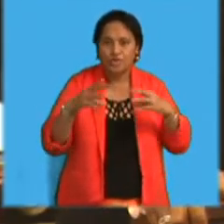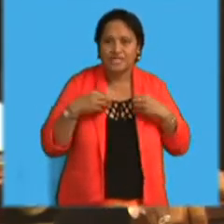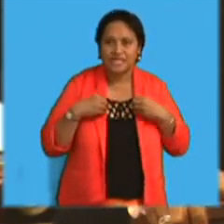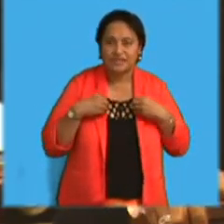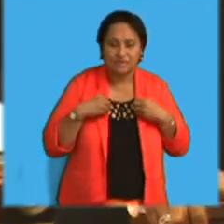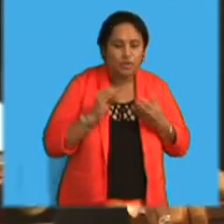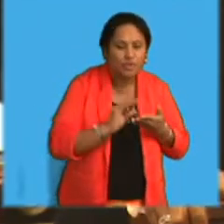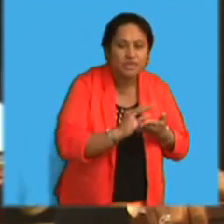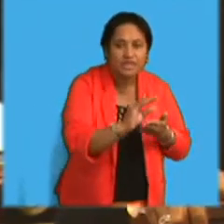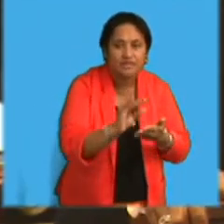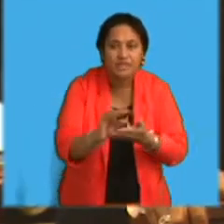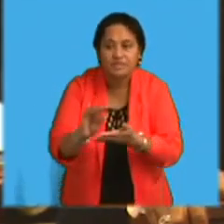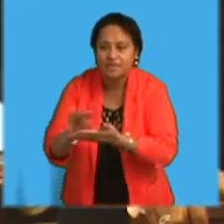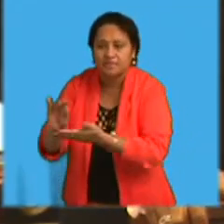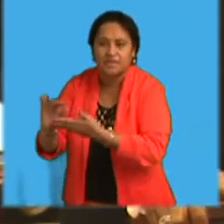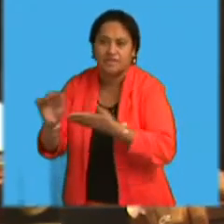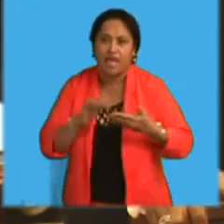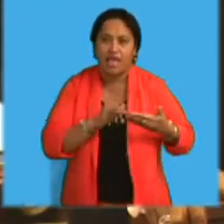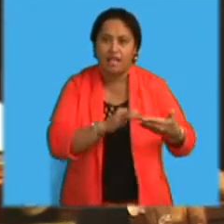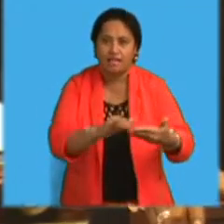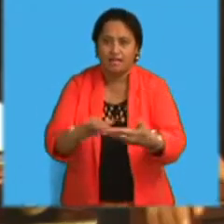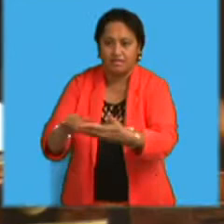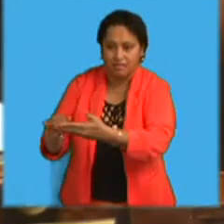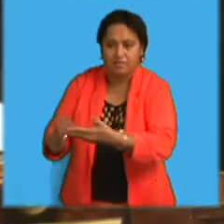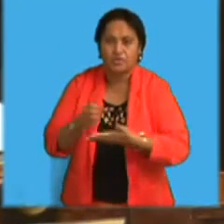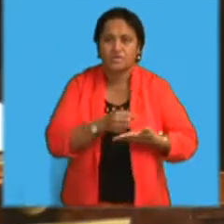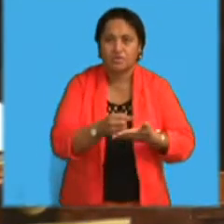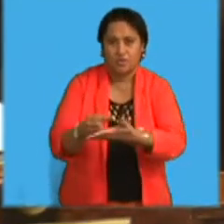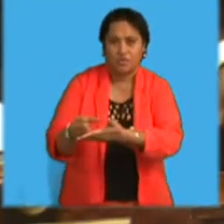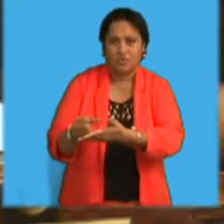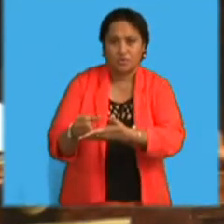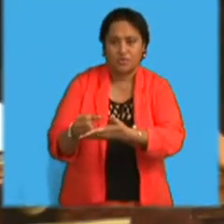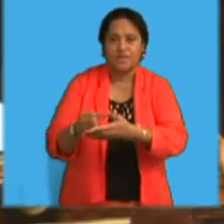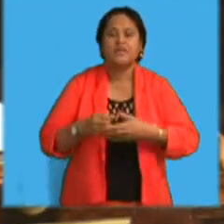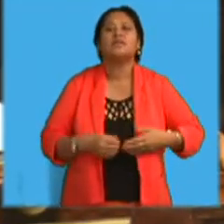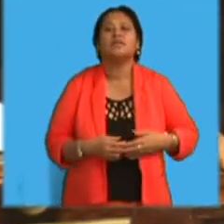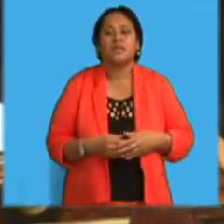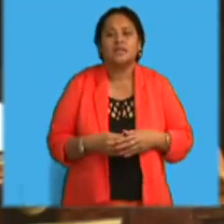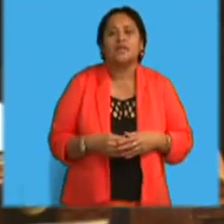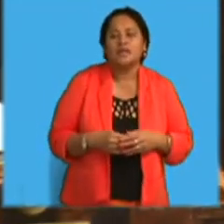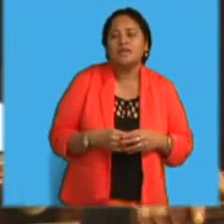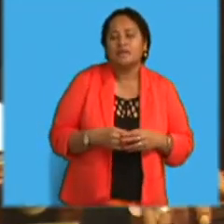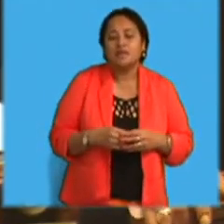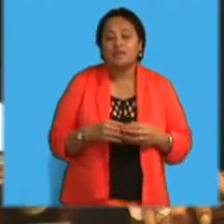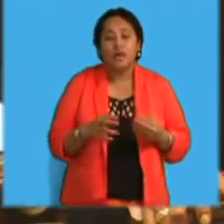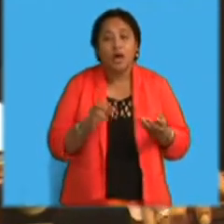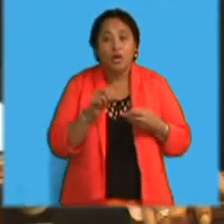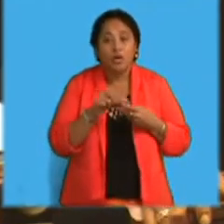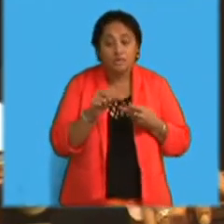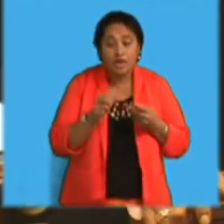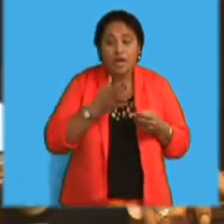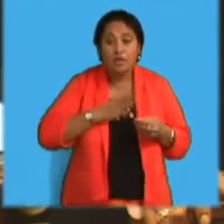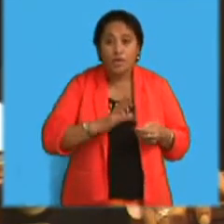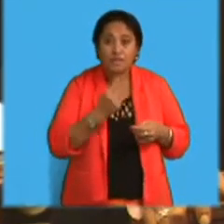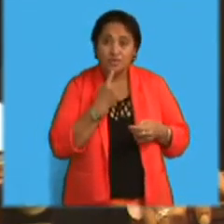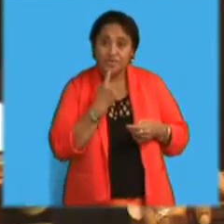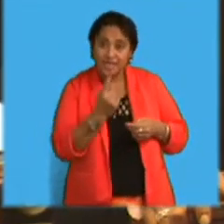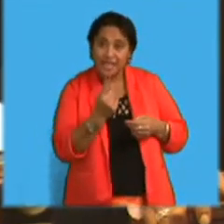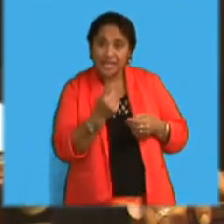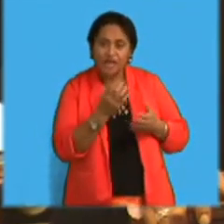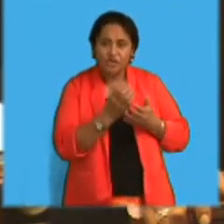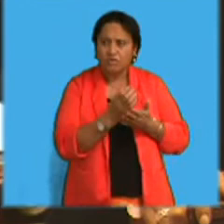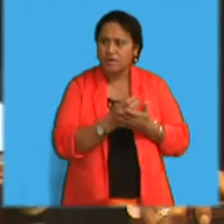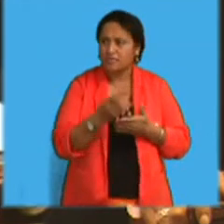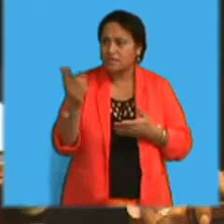investment of $11.6 million. Madam Speaker, I wish to put on record and also to correct the